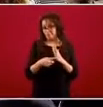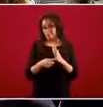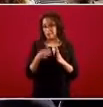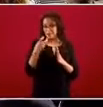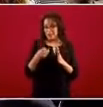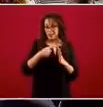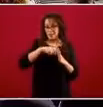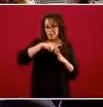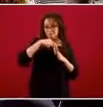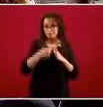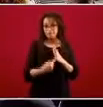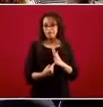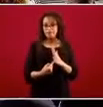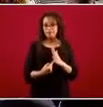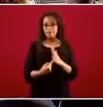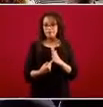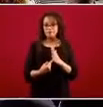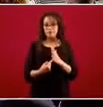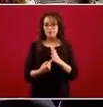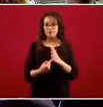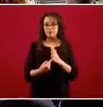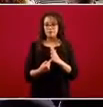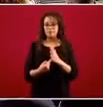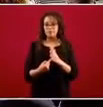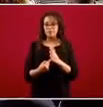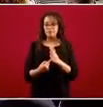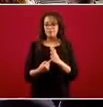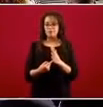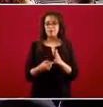the illness. So